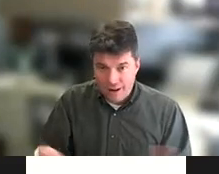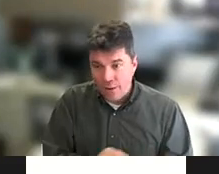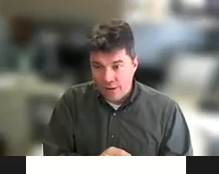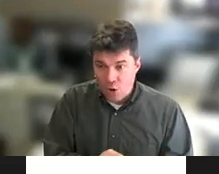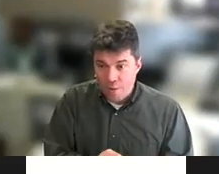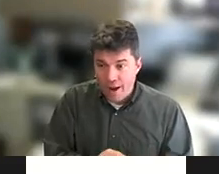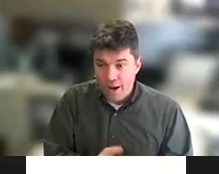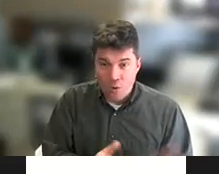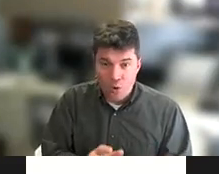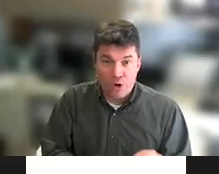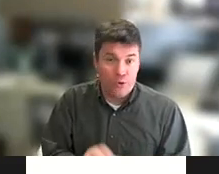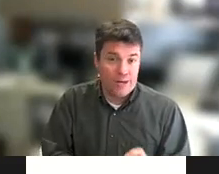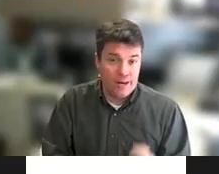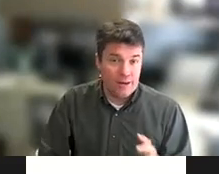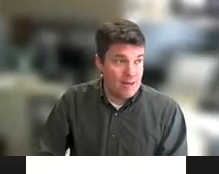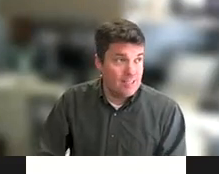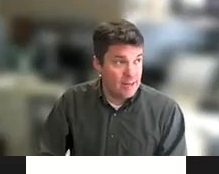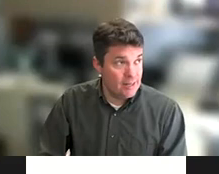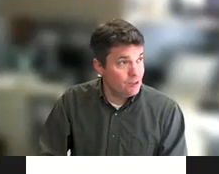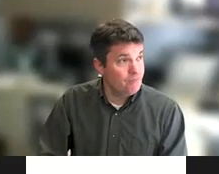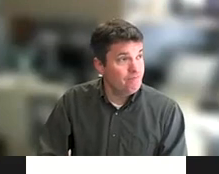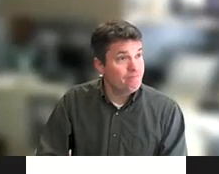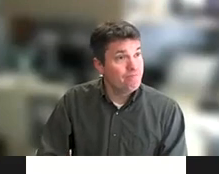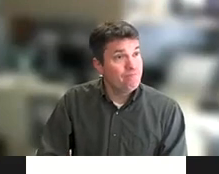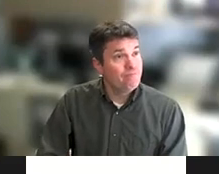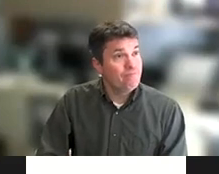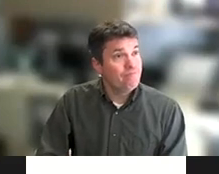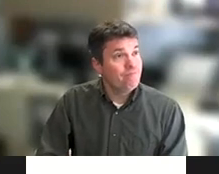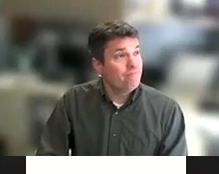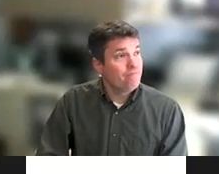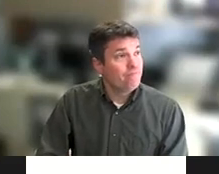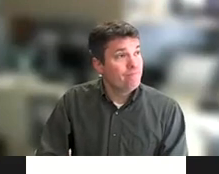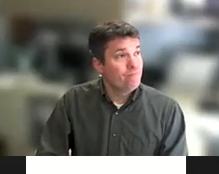is allowing to go by or correcting as needed. So.